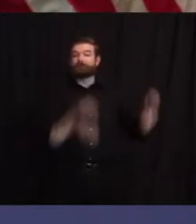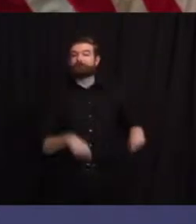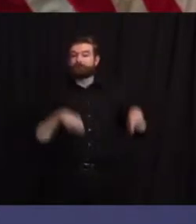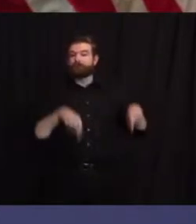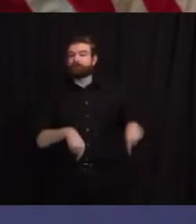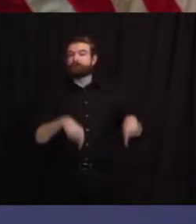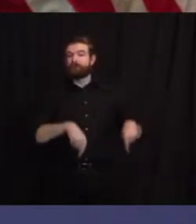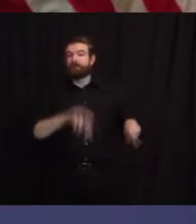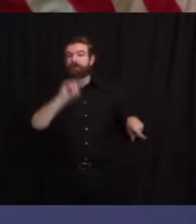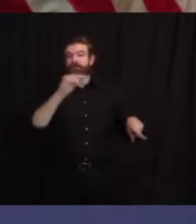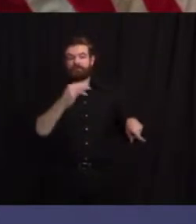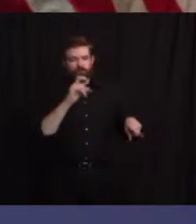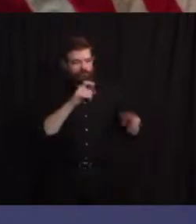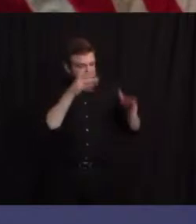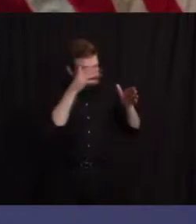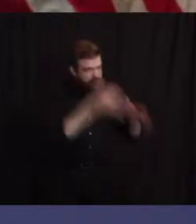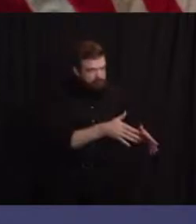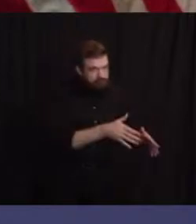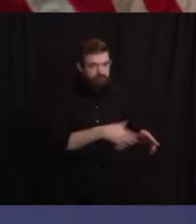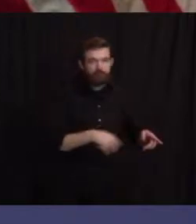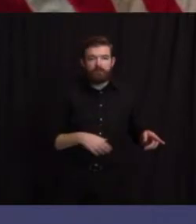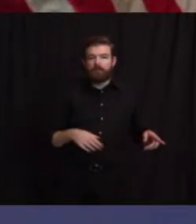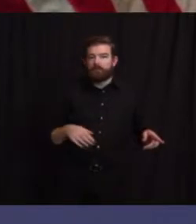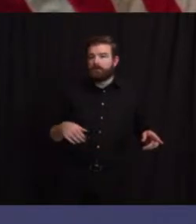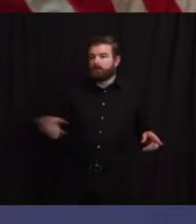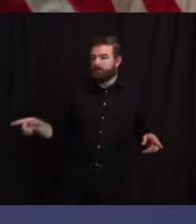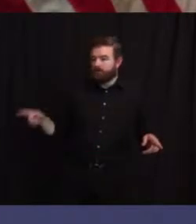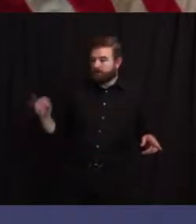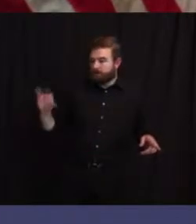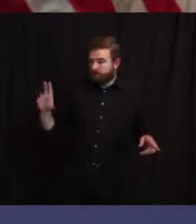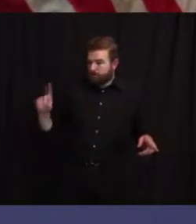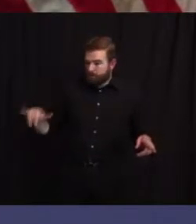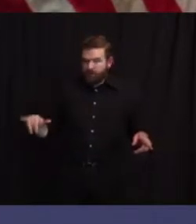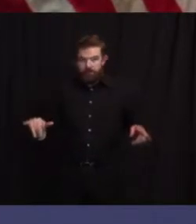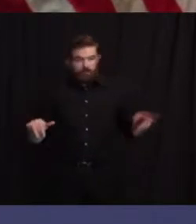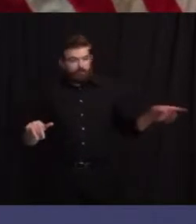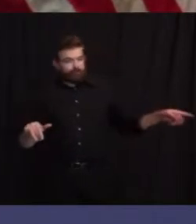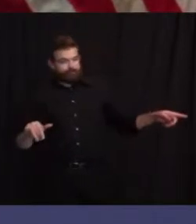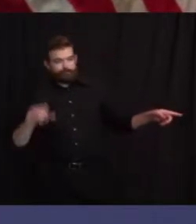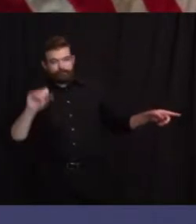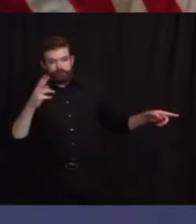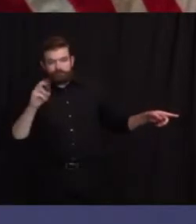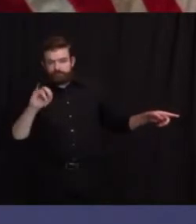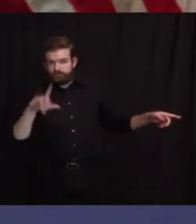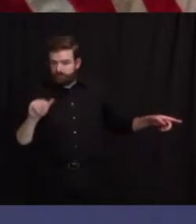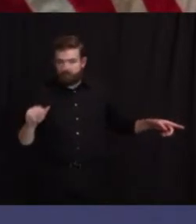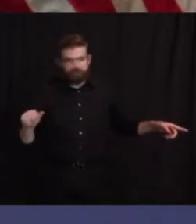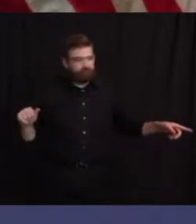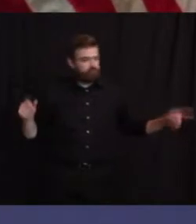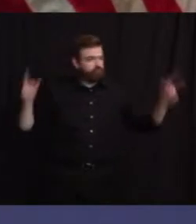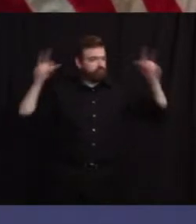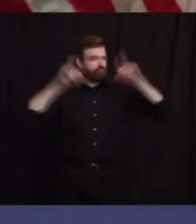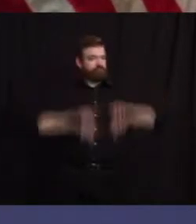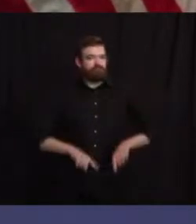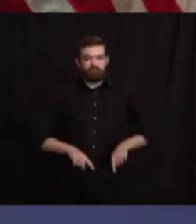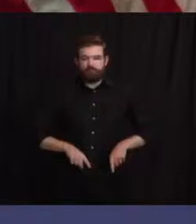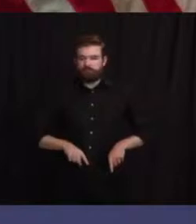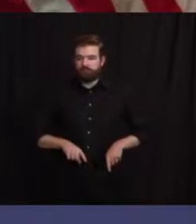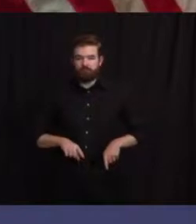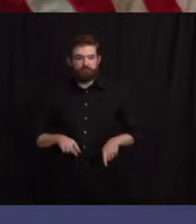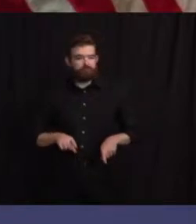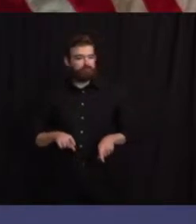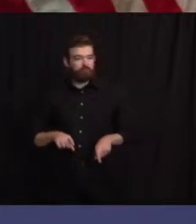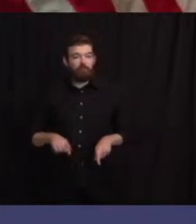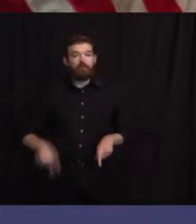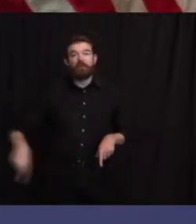think. The fact of the matter is you all out there have to have confidence that we've got a system in place that would